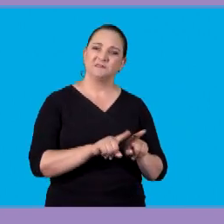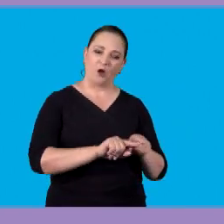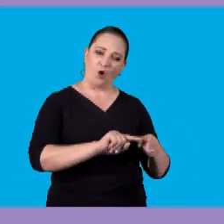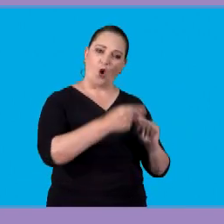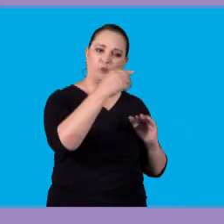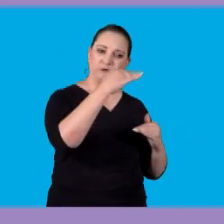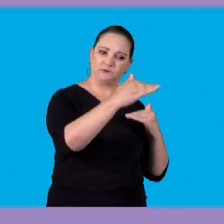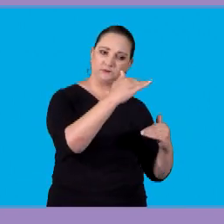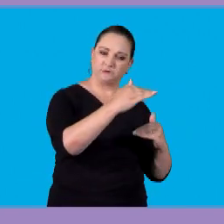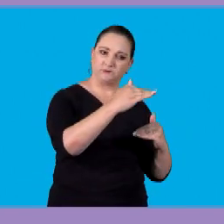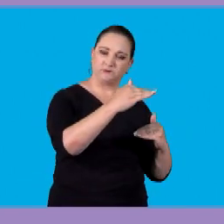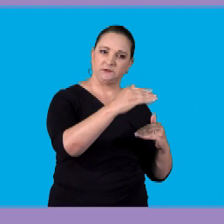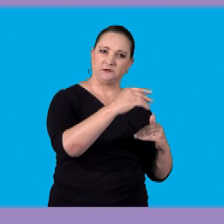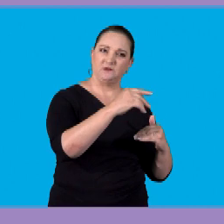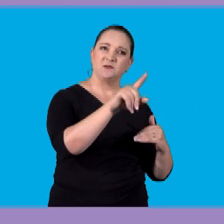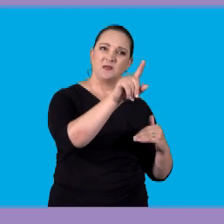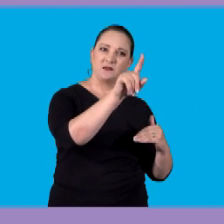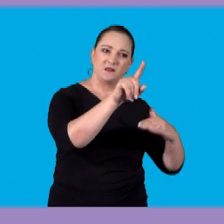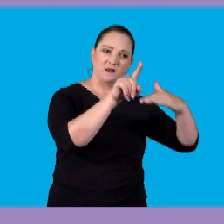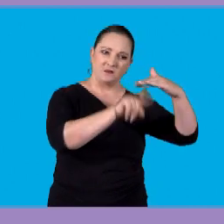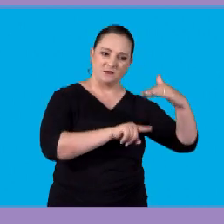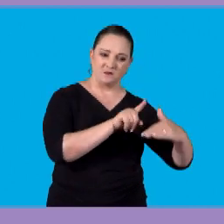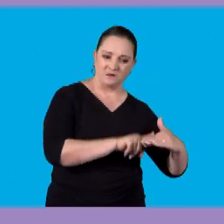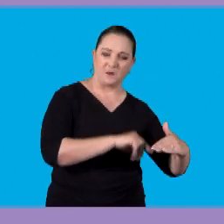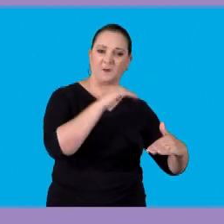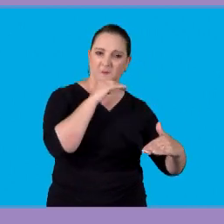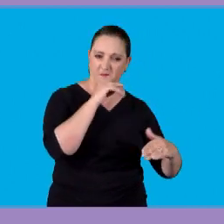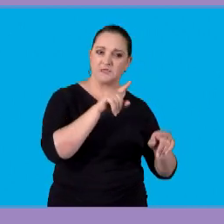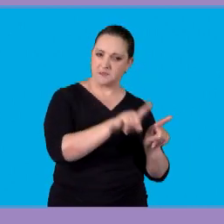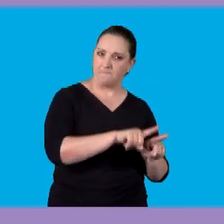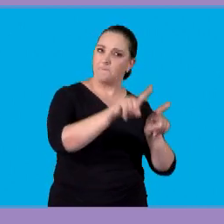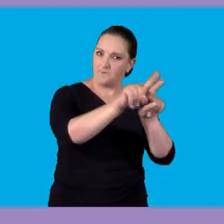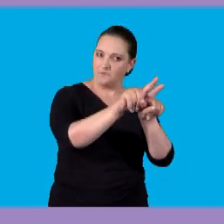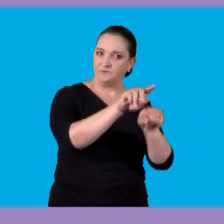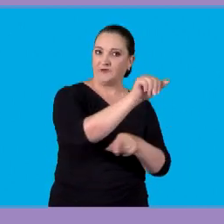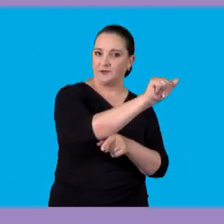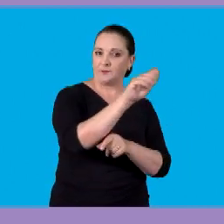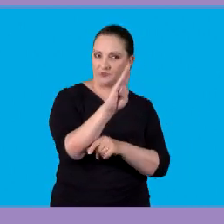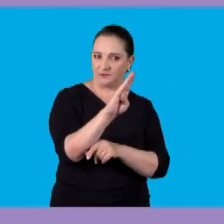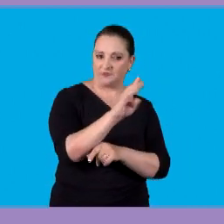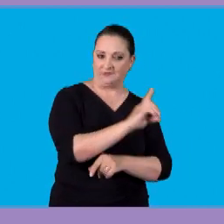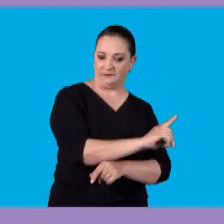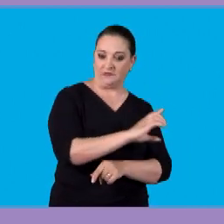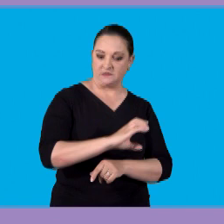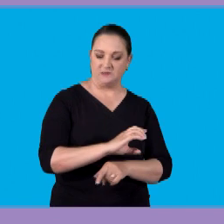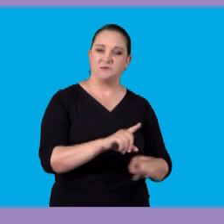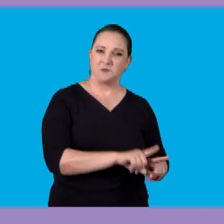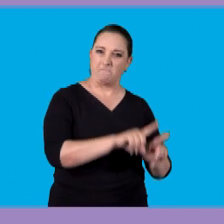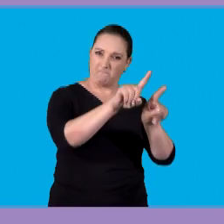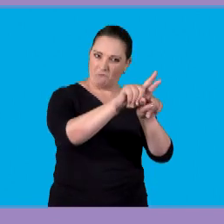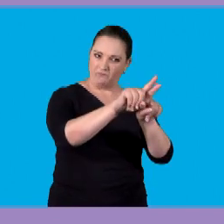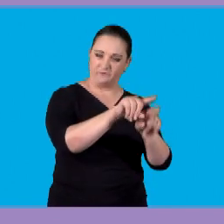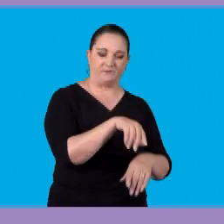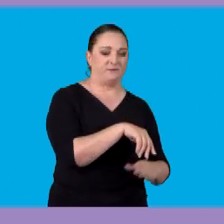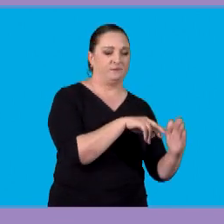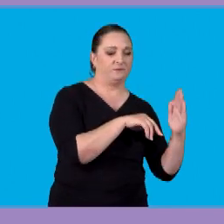also, the opposite sides are equal. So again, AB is equals